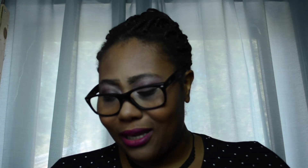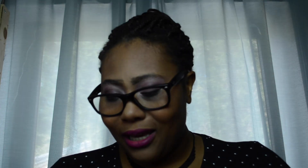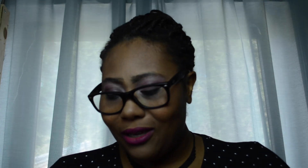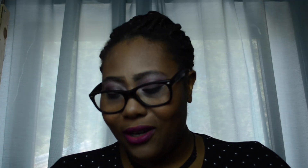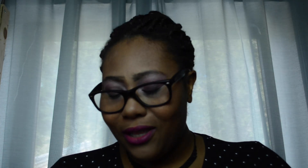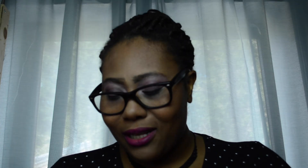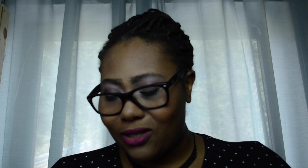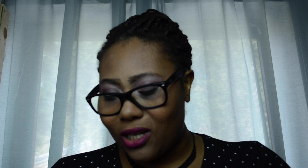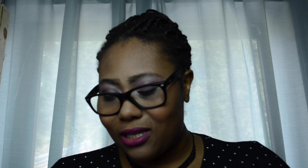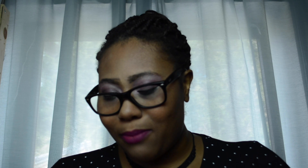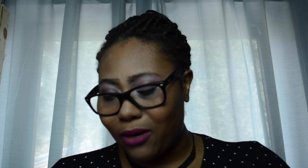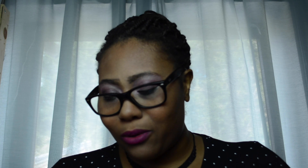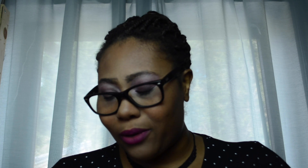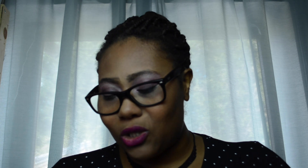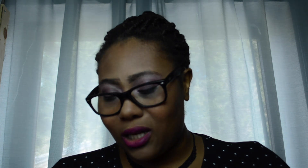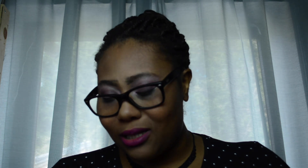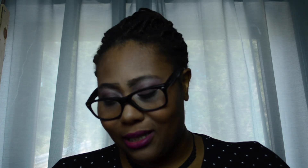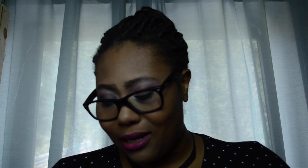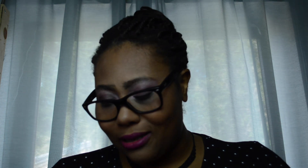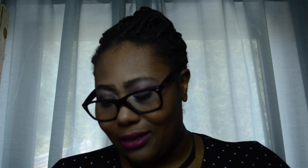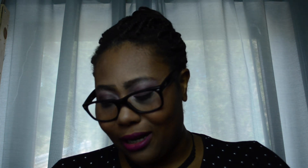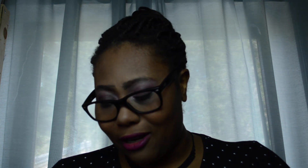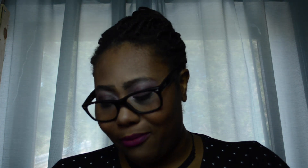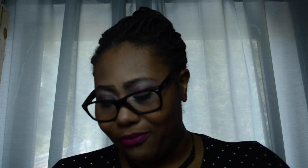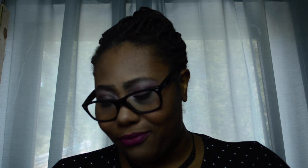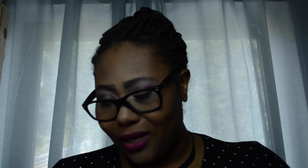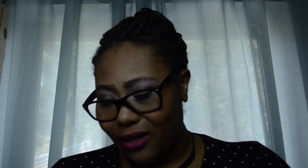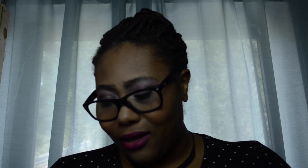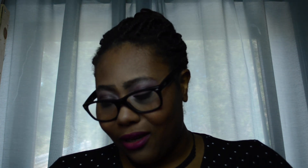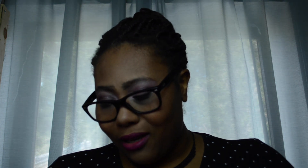ridiculous. You know that it's just microaggressions and